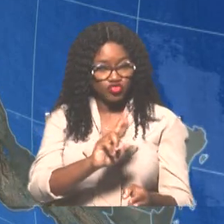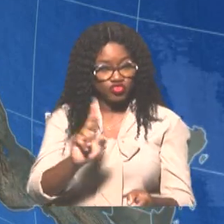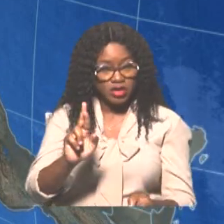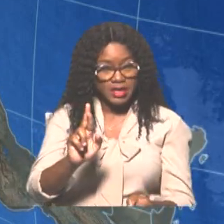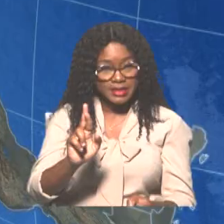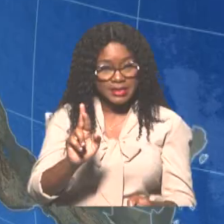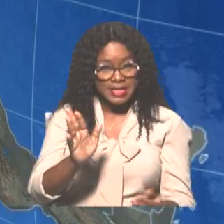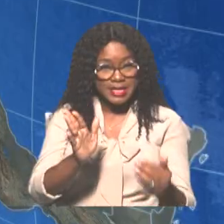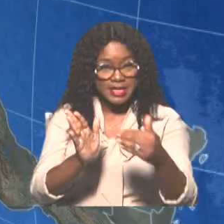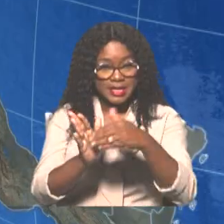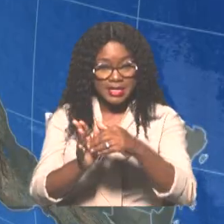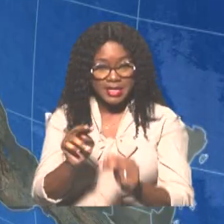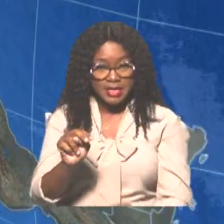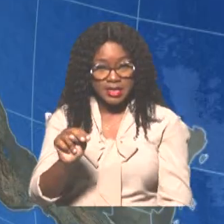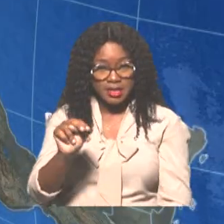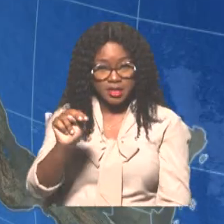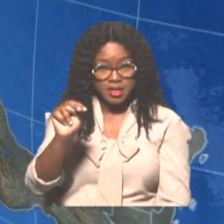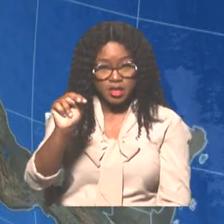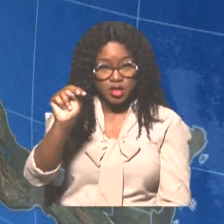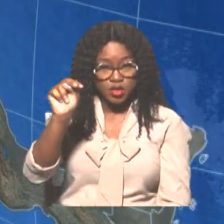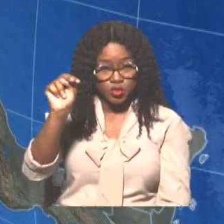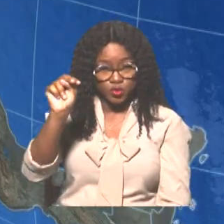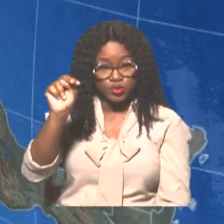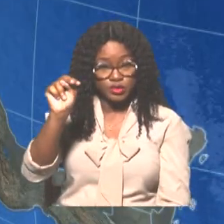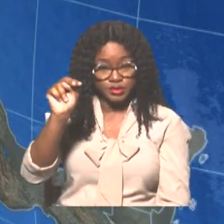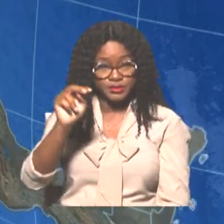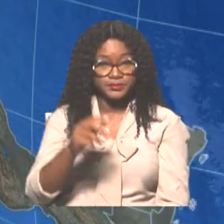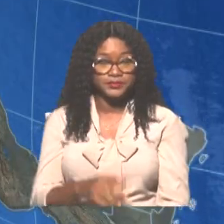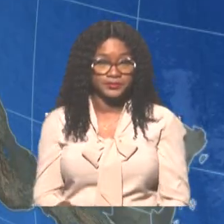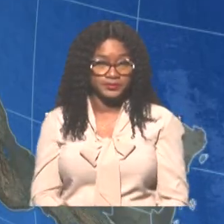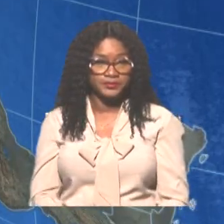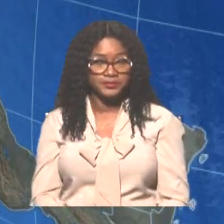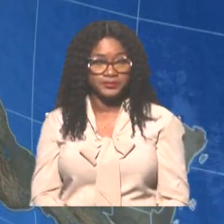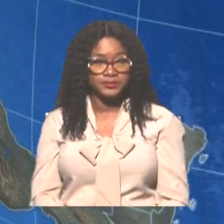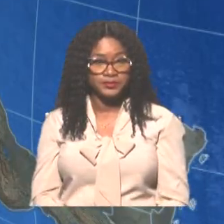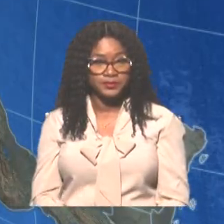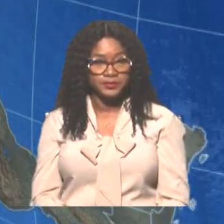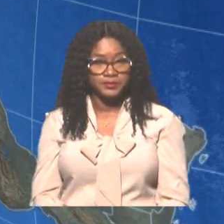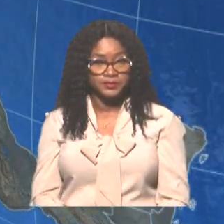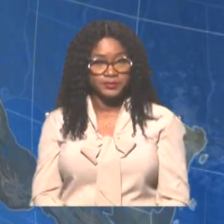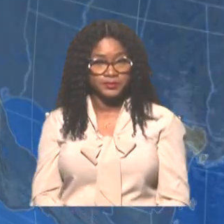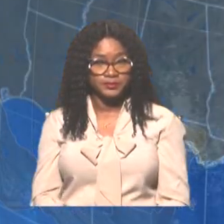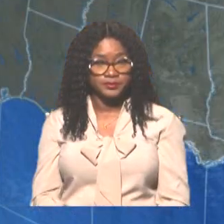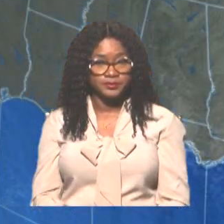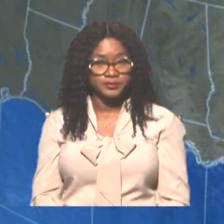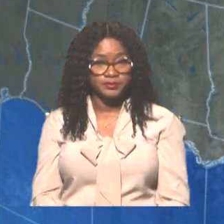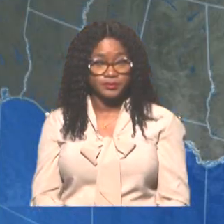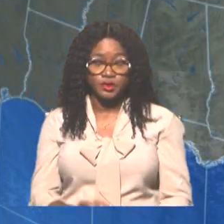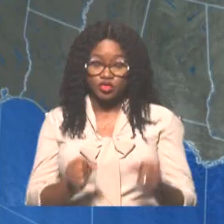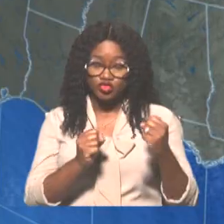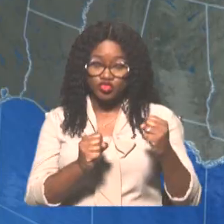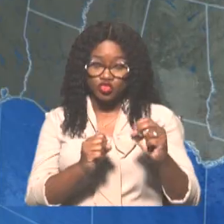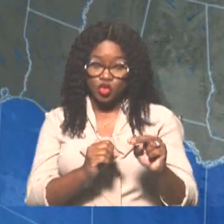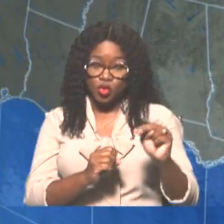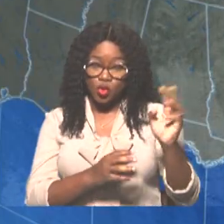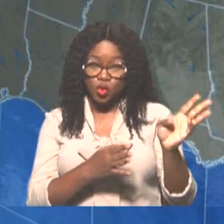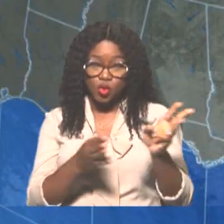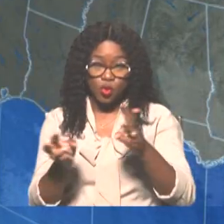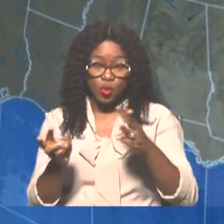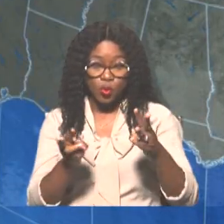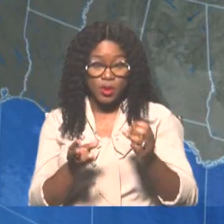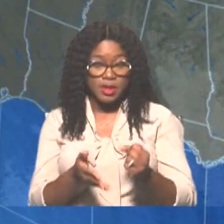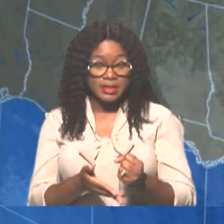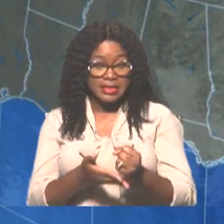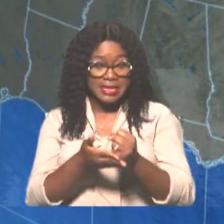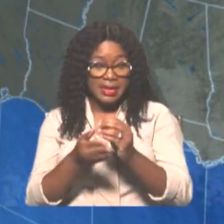another turn northward between the Carolinas and Bermuda by midweek. Stronger northern winds are helping guide